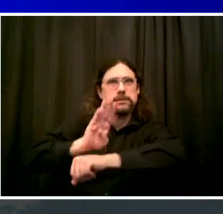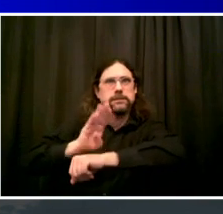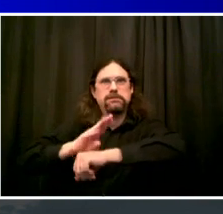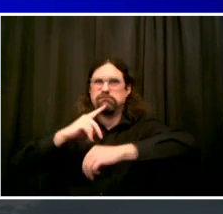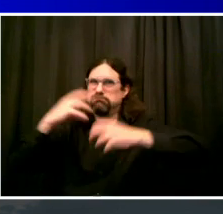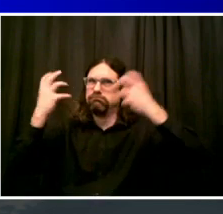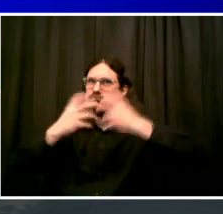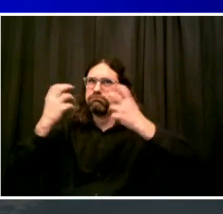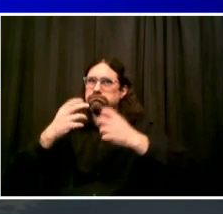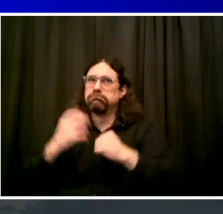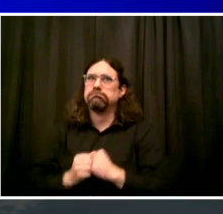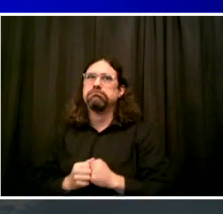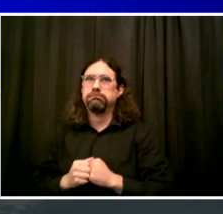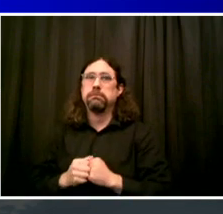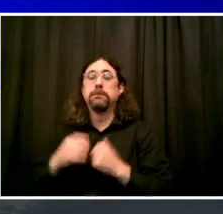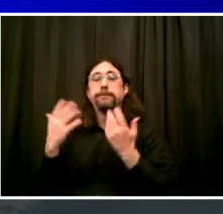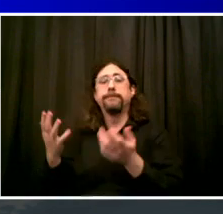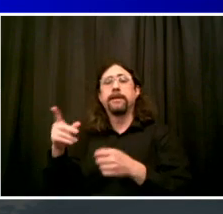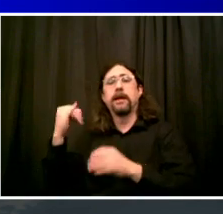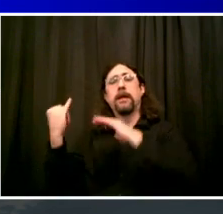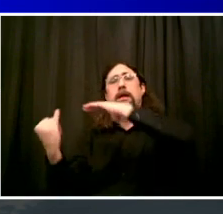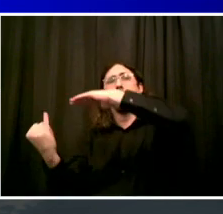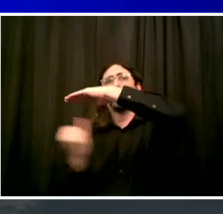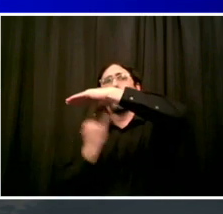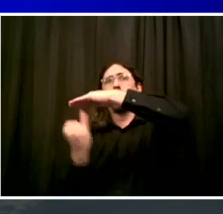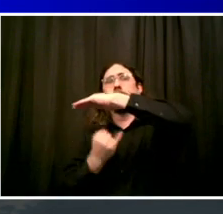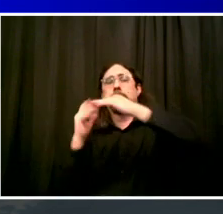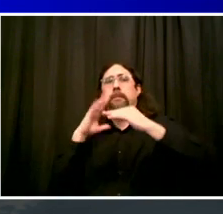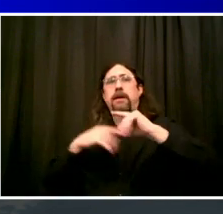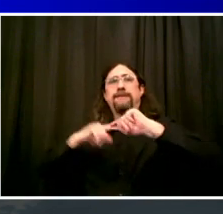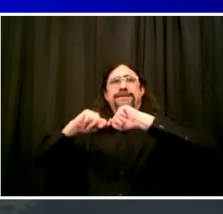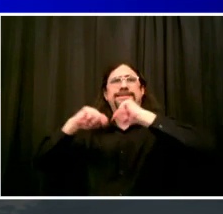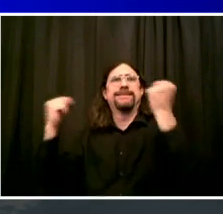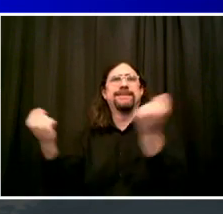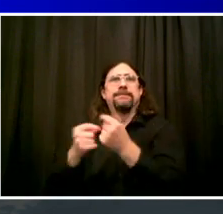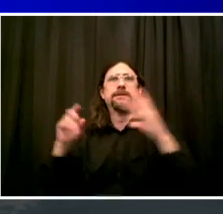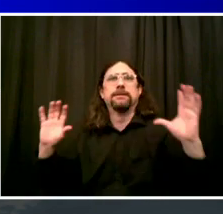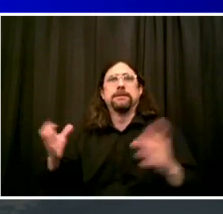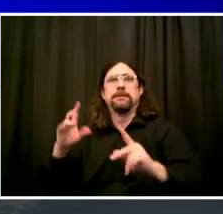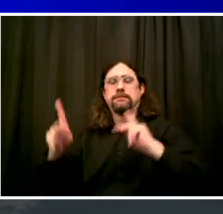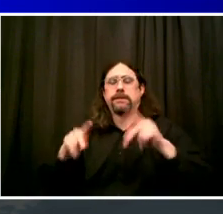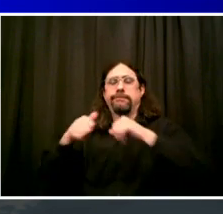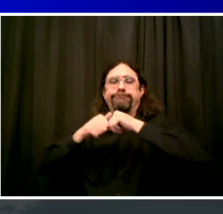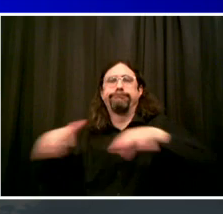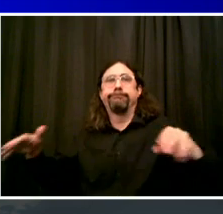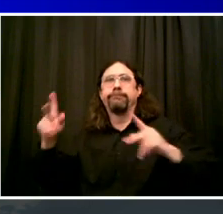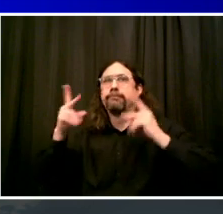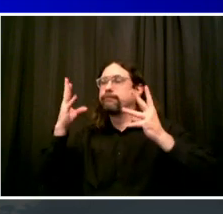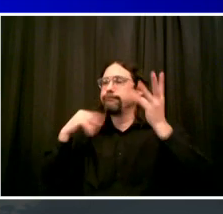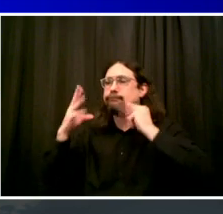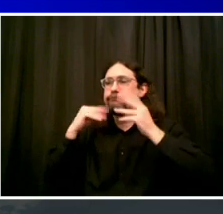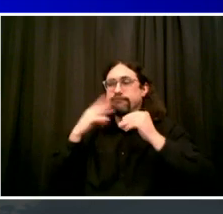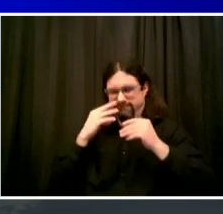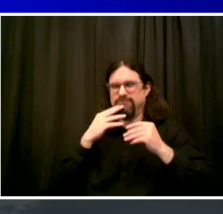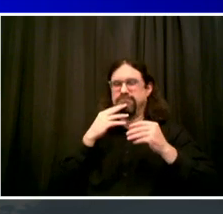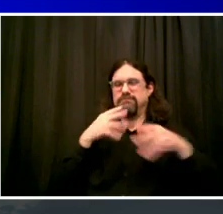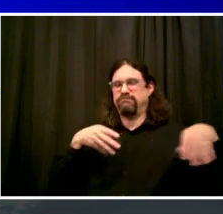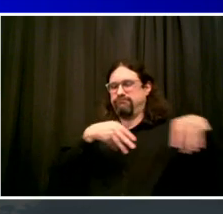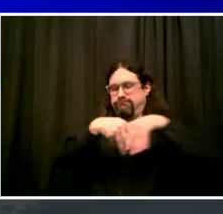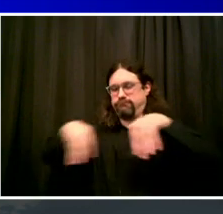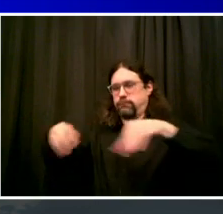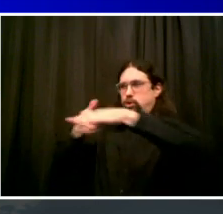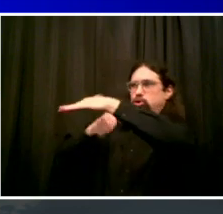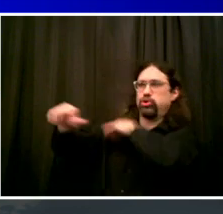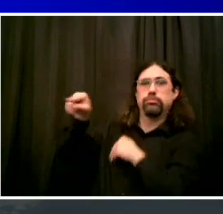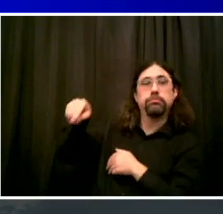make sure that people have a seamless experience. And we want to encourage those who need isolation to take advantage of it,